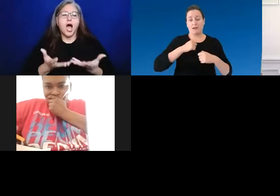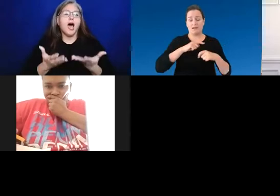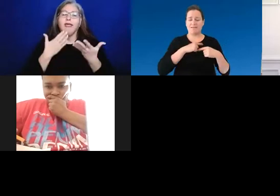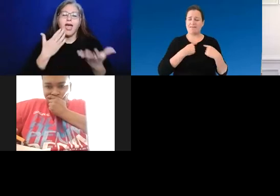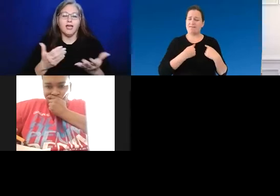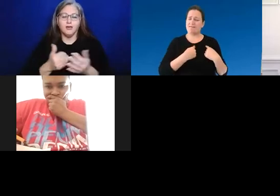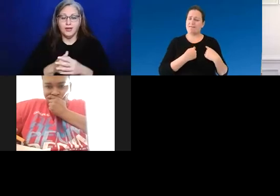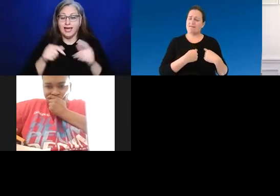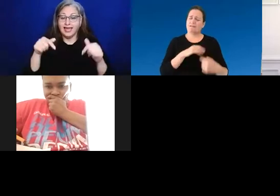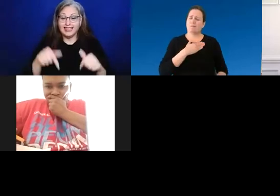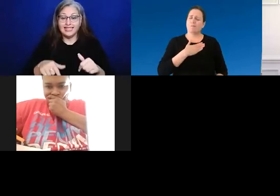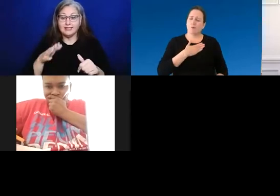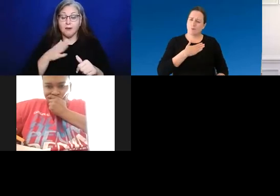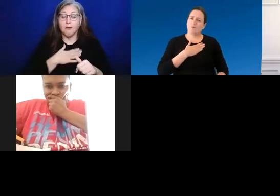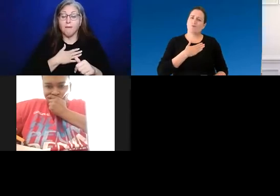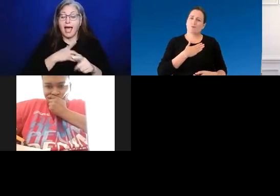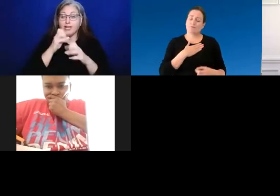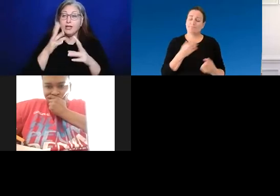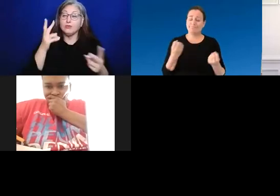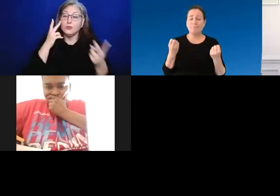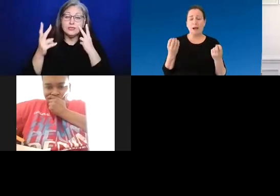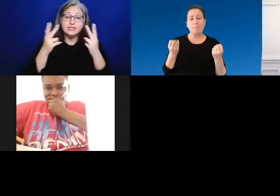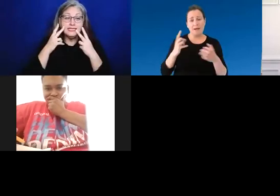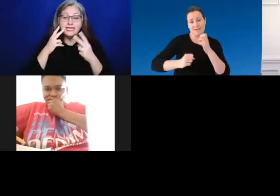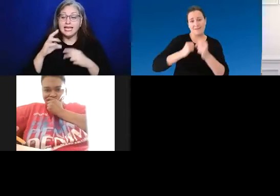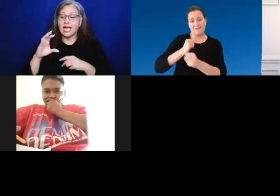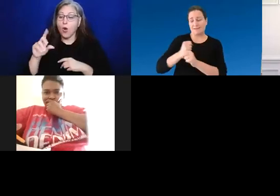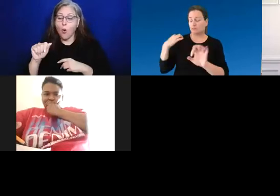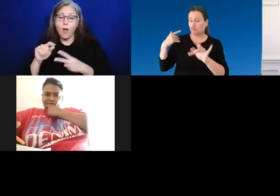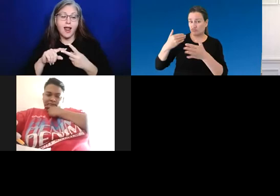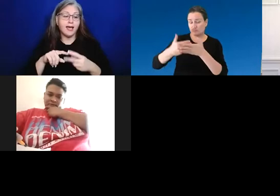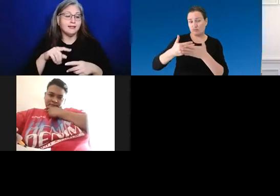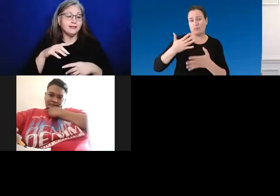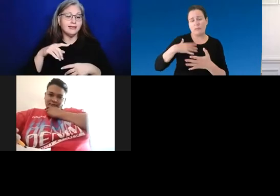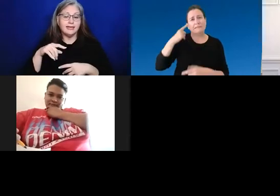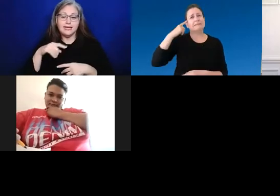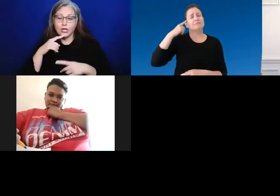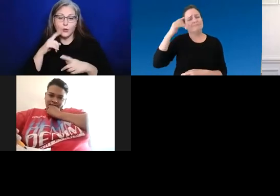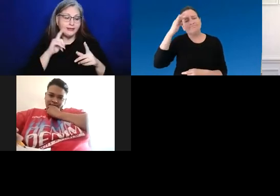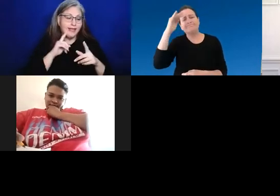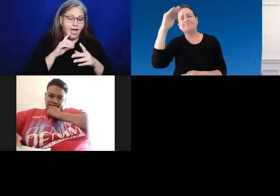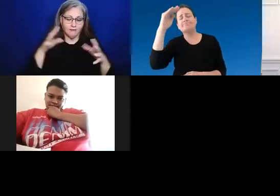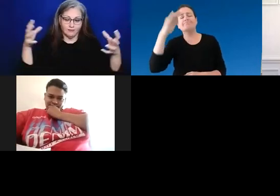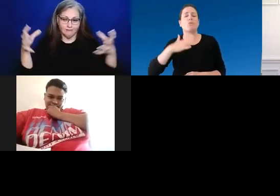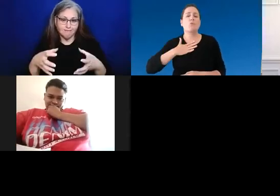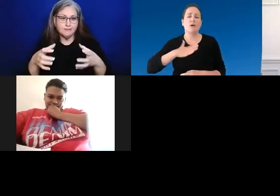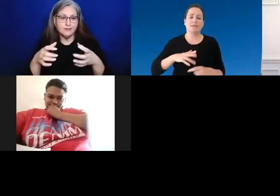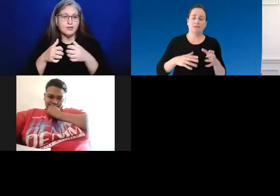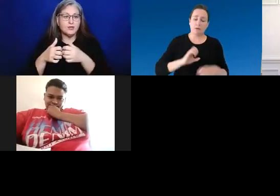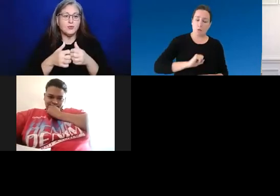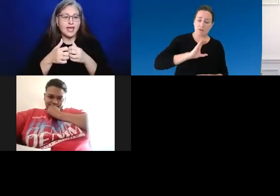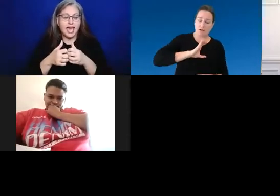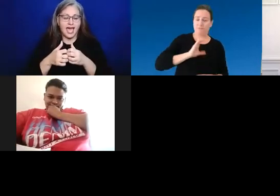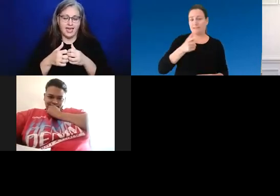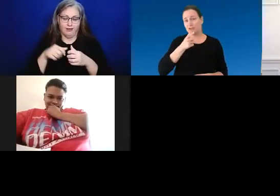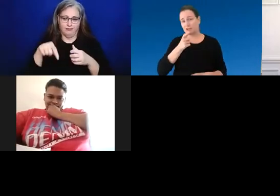this has been a dream for many years to see us as coders, hearing, and deaf people coming together, you know, in one